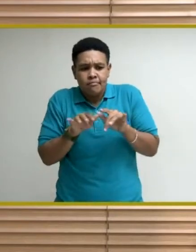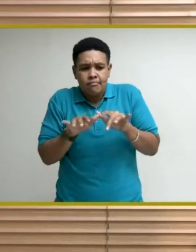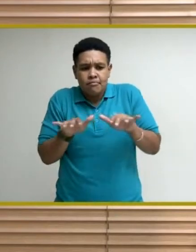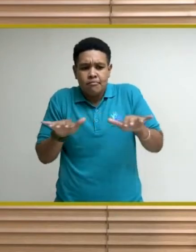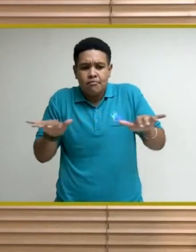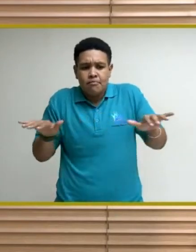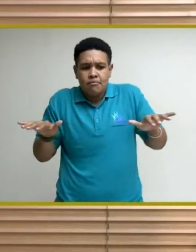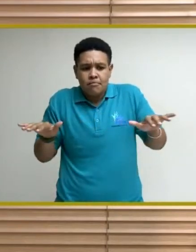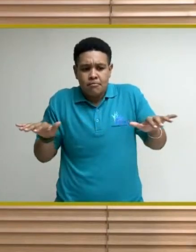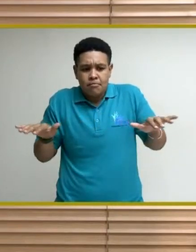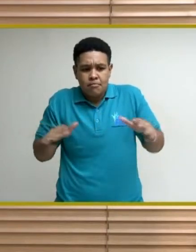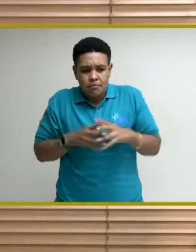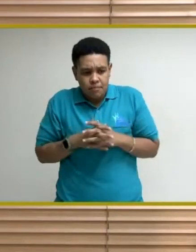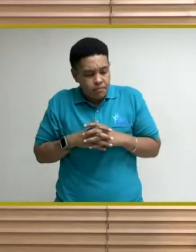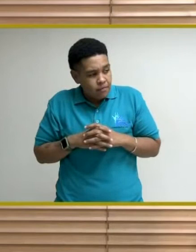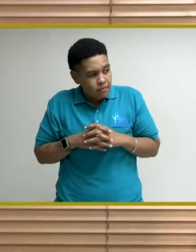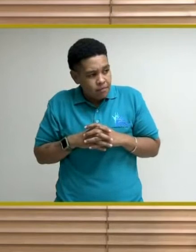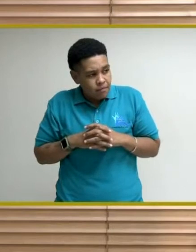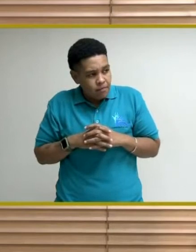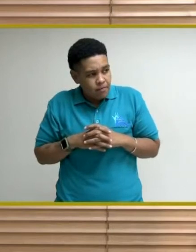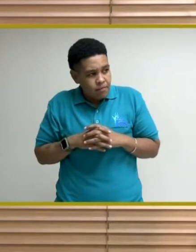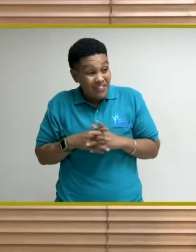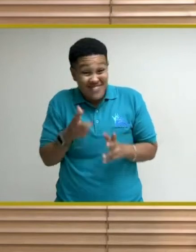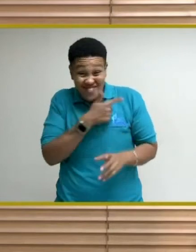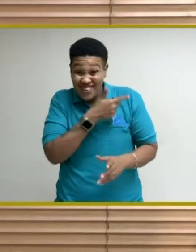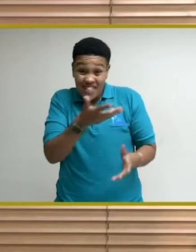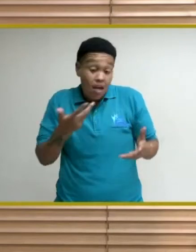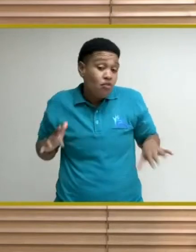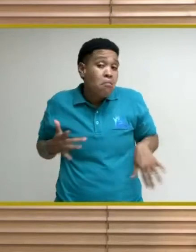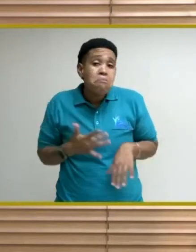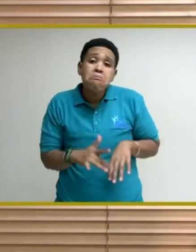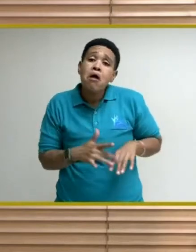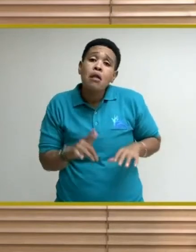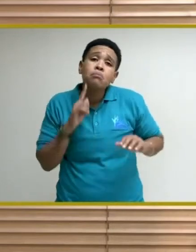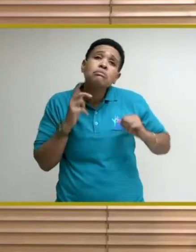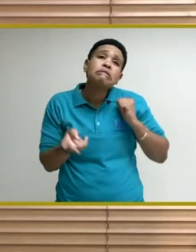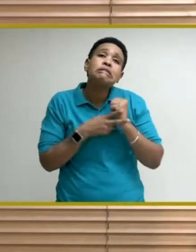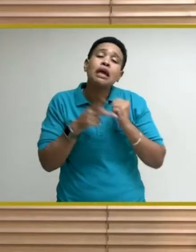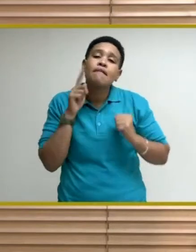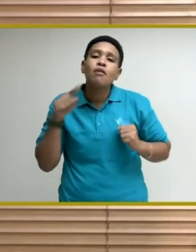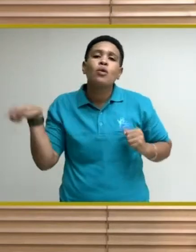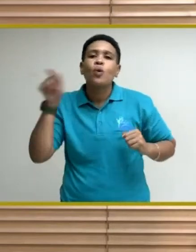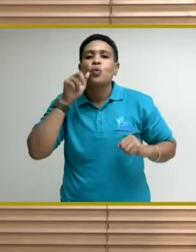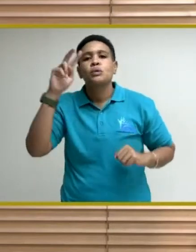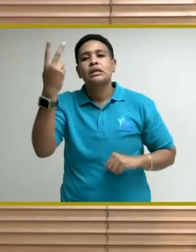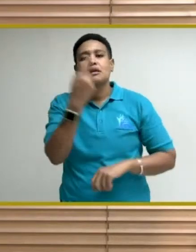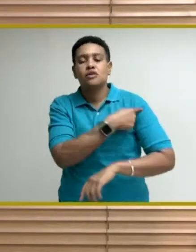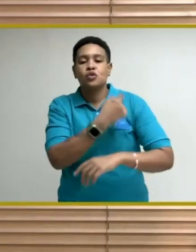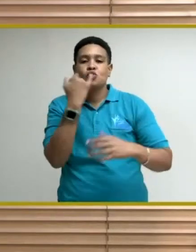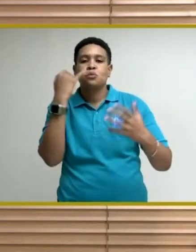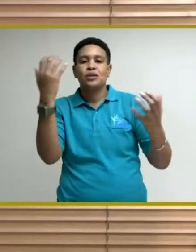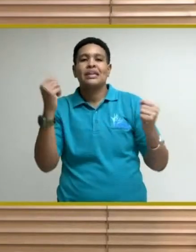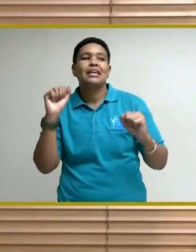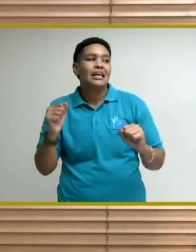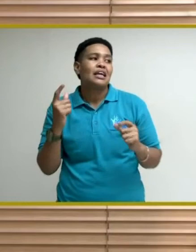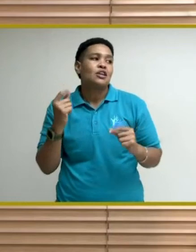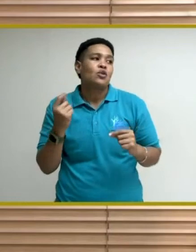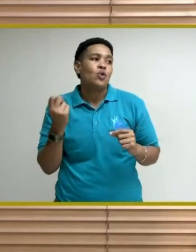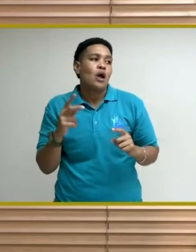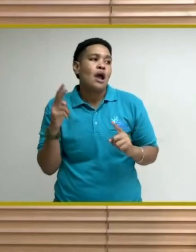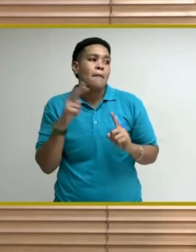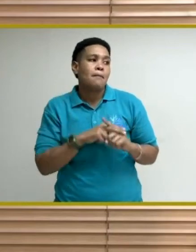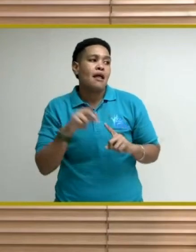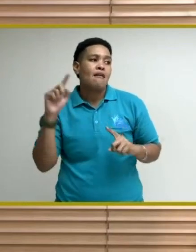administration. We have the vaccines in stock, reserved for these persons, and we also can do or apply